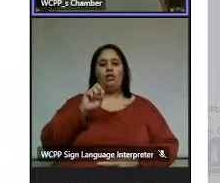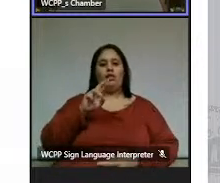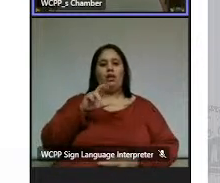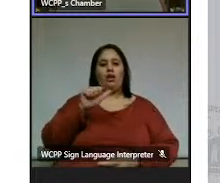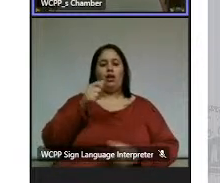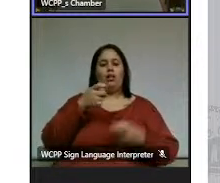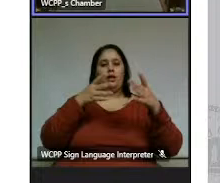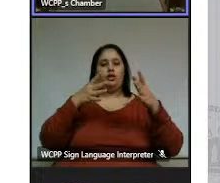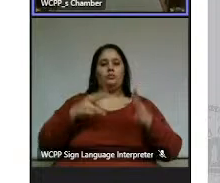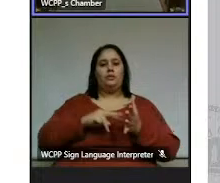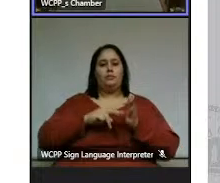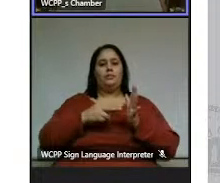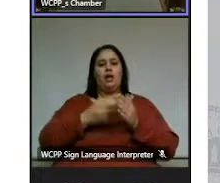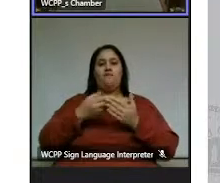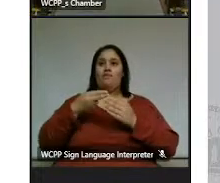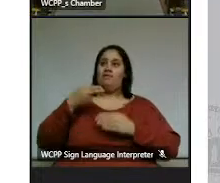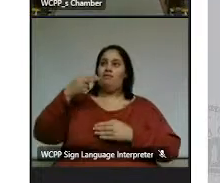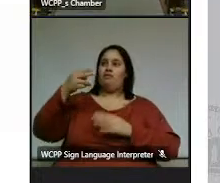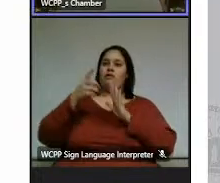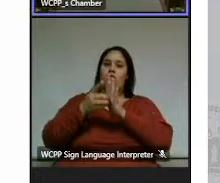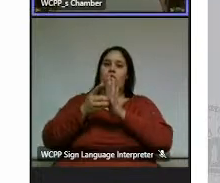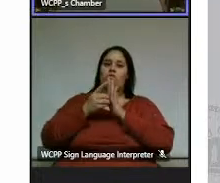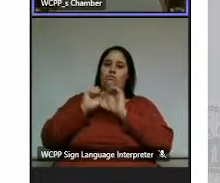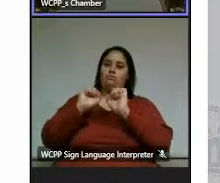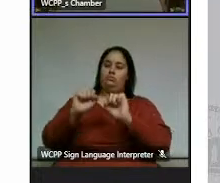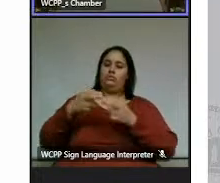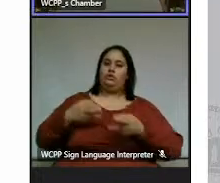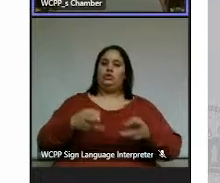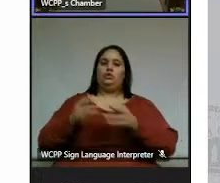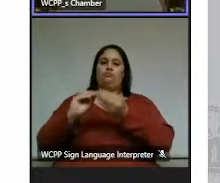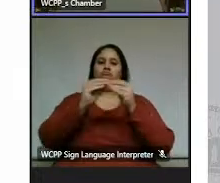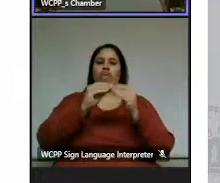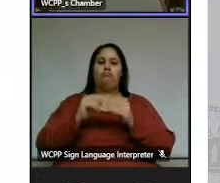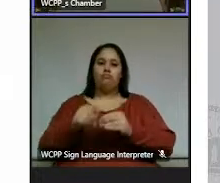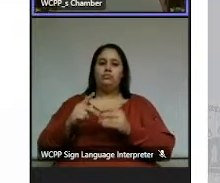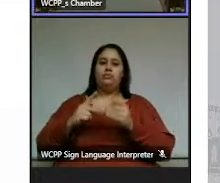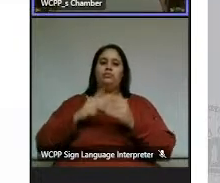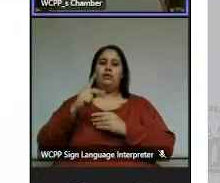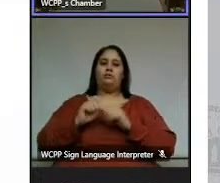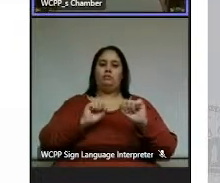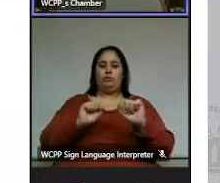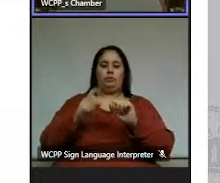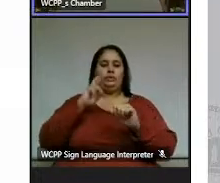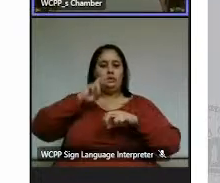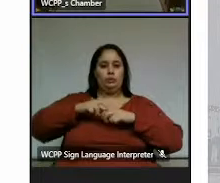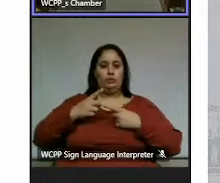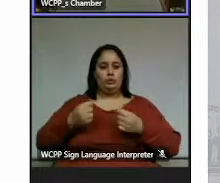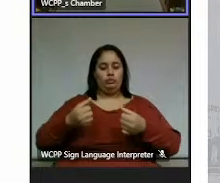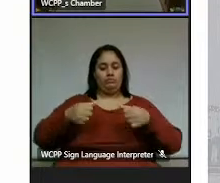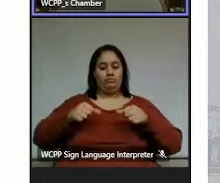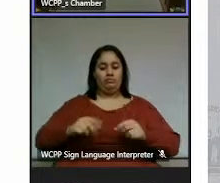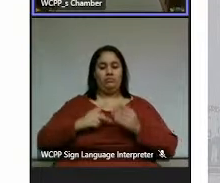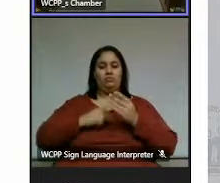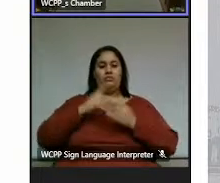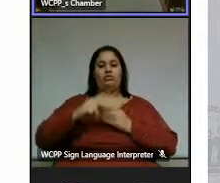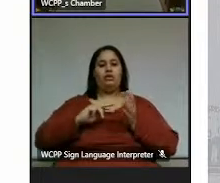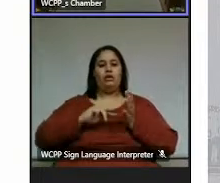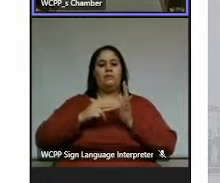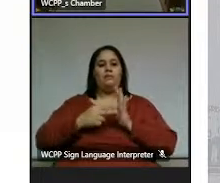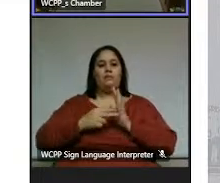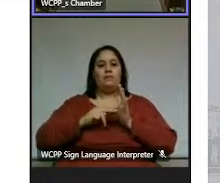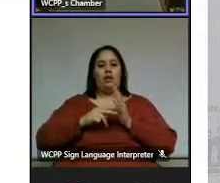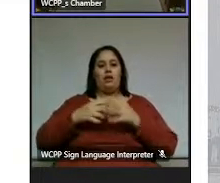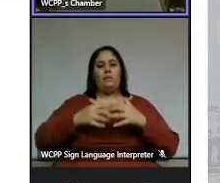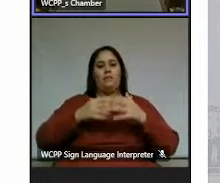order roads will be required. Project planning is required for new projects and the upgrading of existing roads,